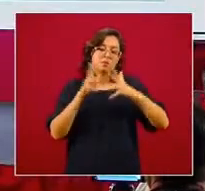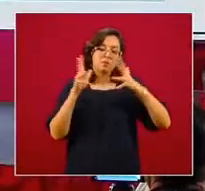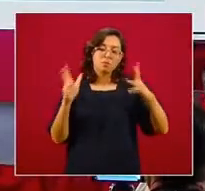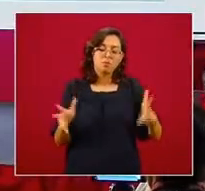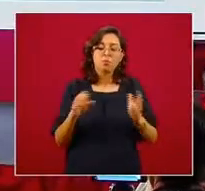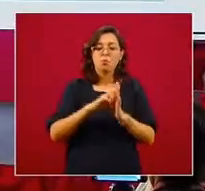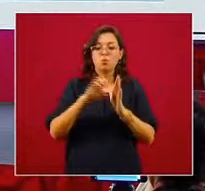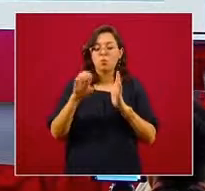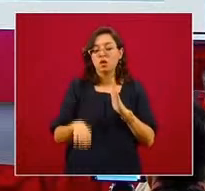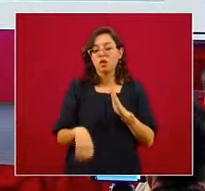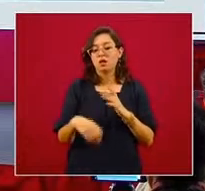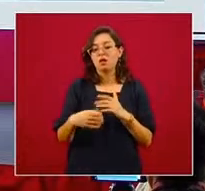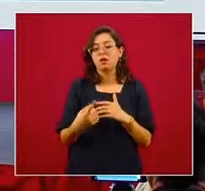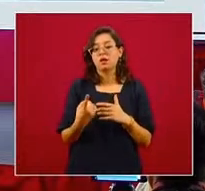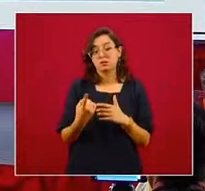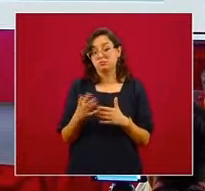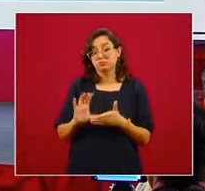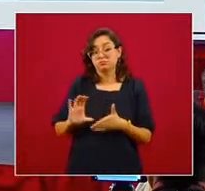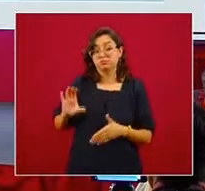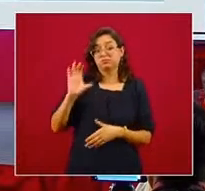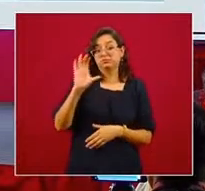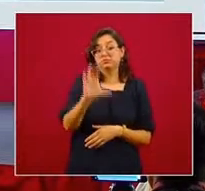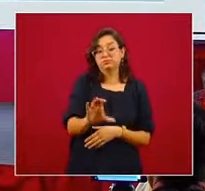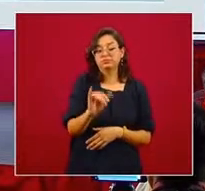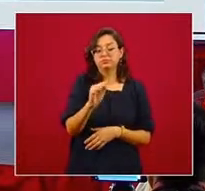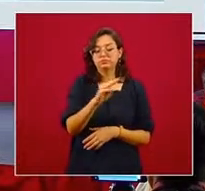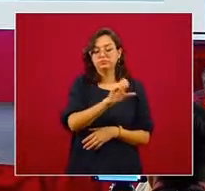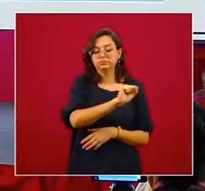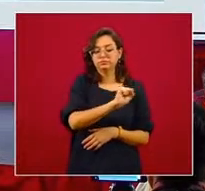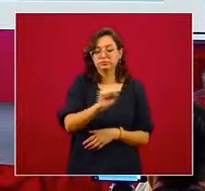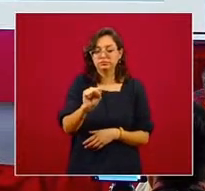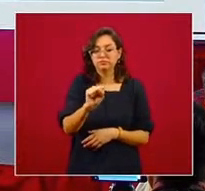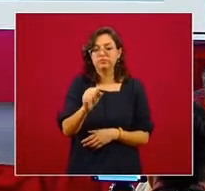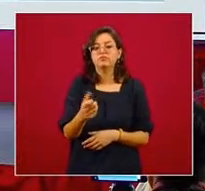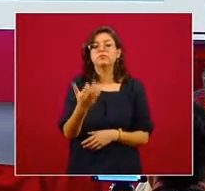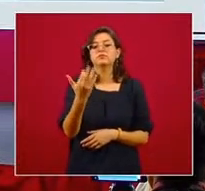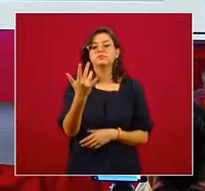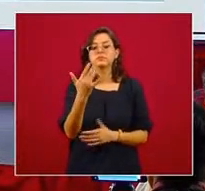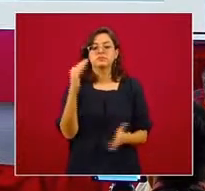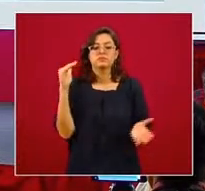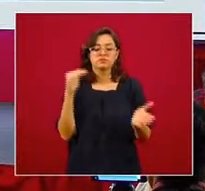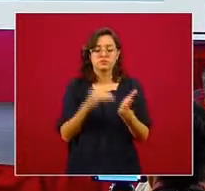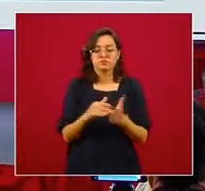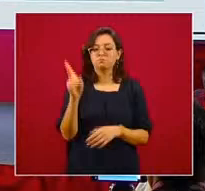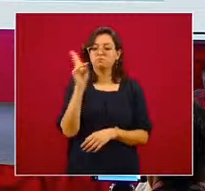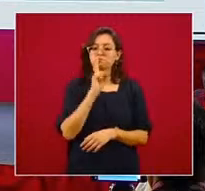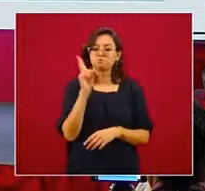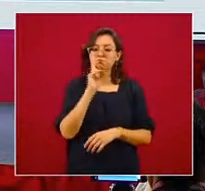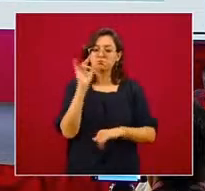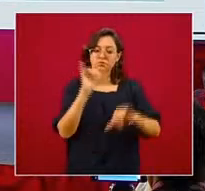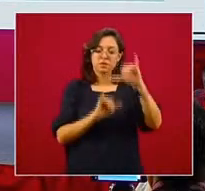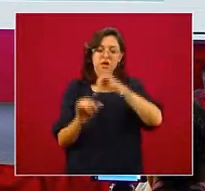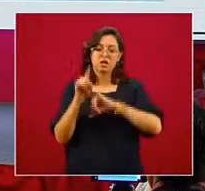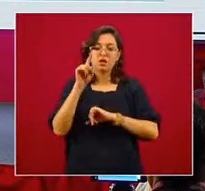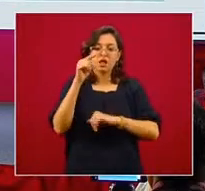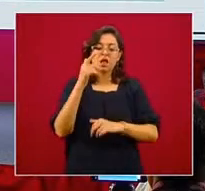are here, and there was a delivery to the Mexican Social Security Institute. We